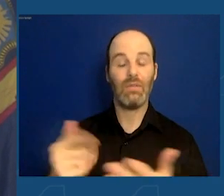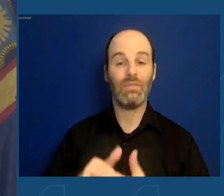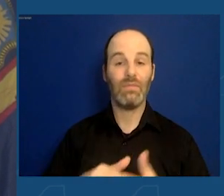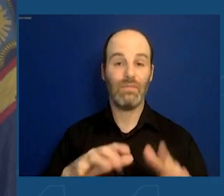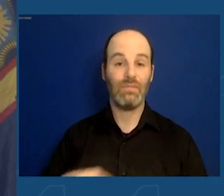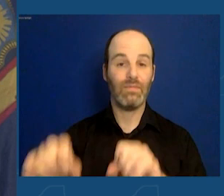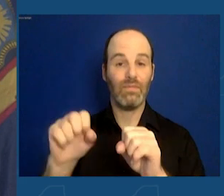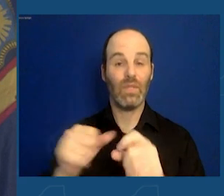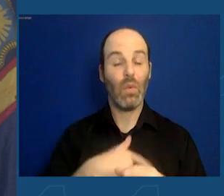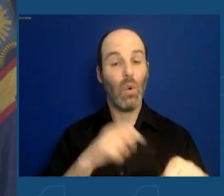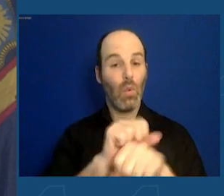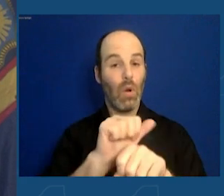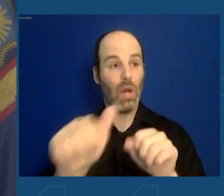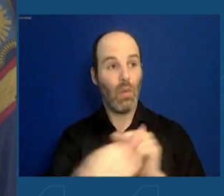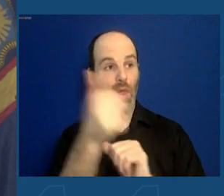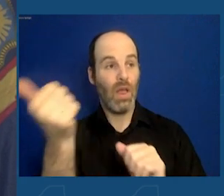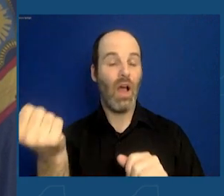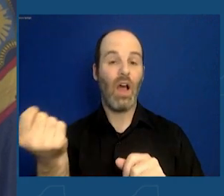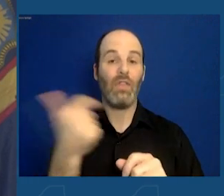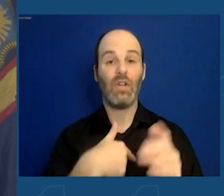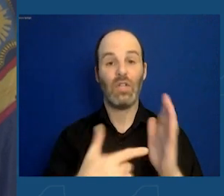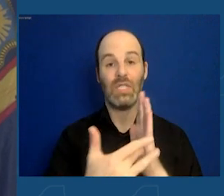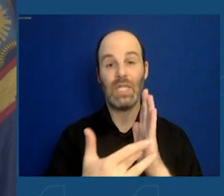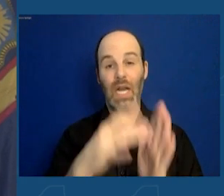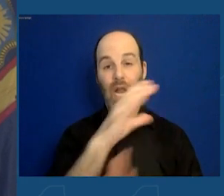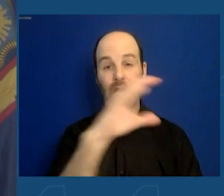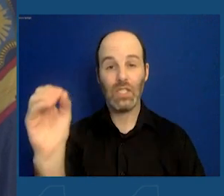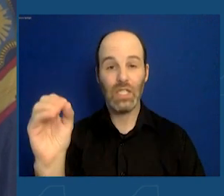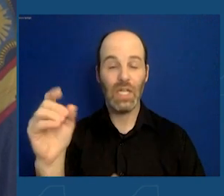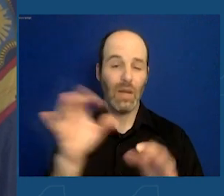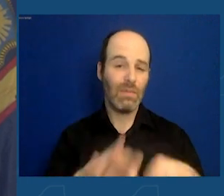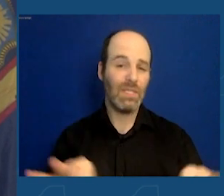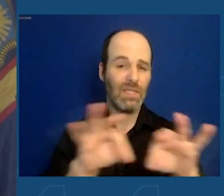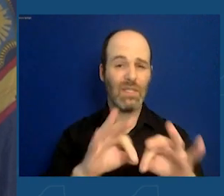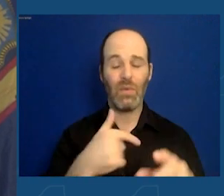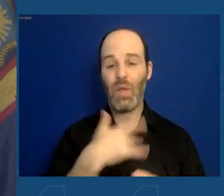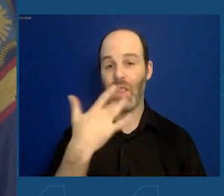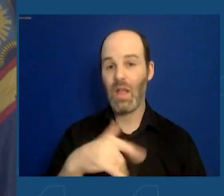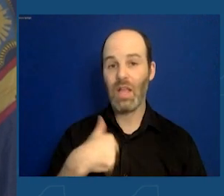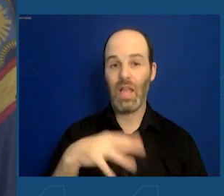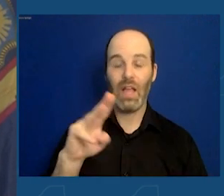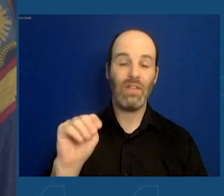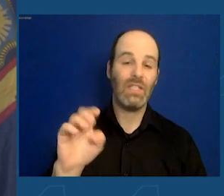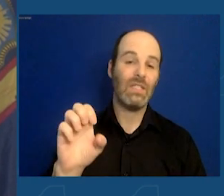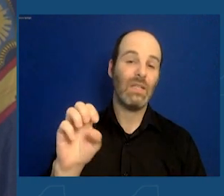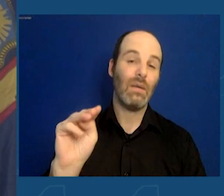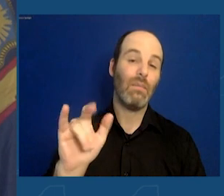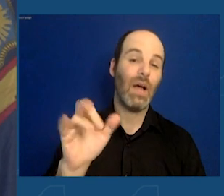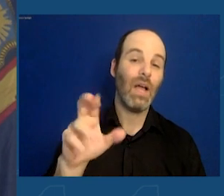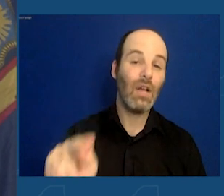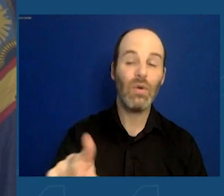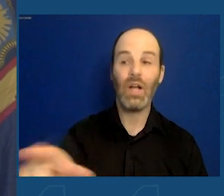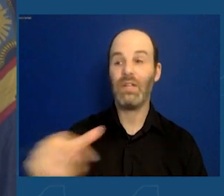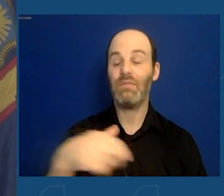key technology companies. We're fortunate that we have Semicron Danfoss located here on the SUNY Poly